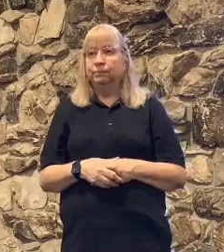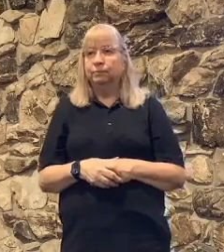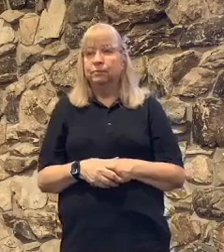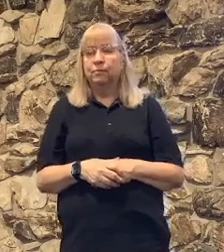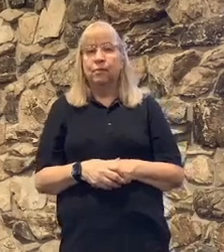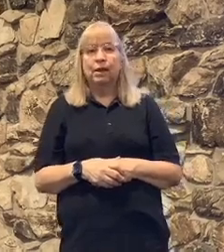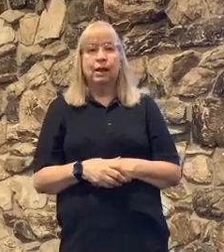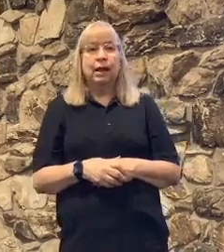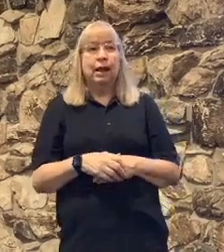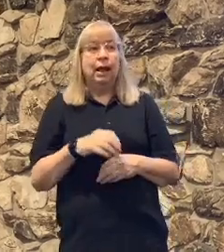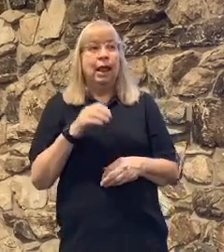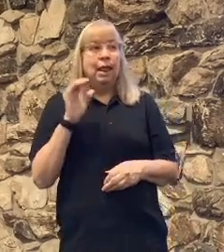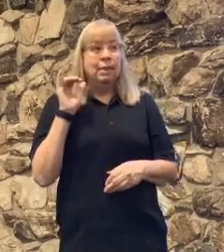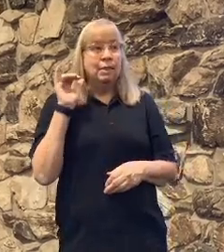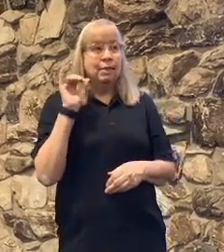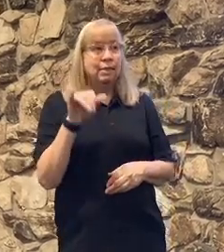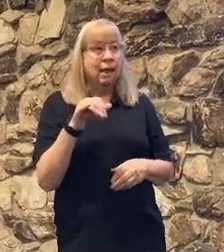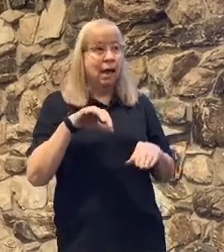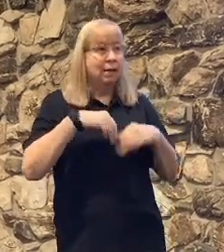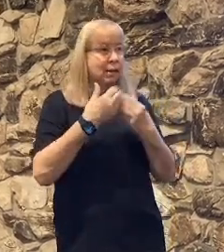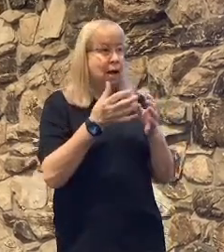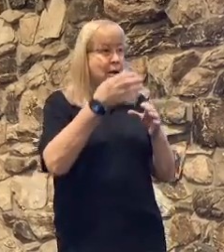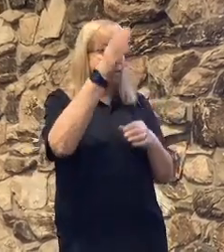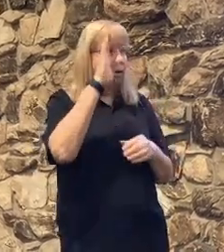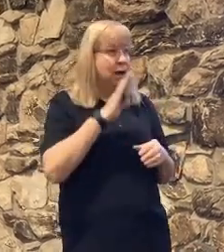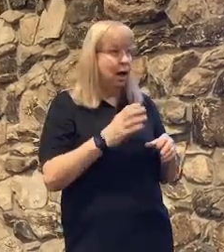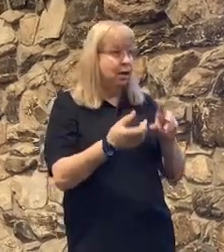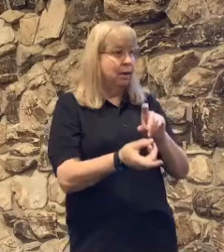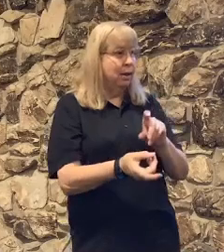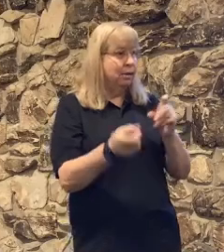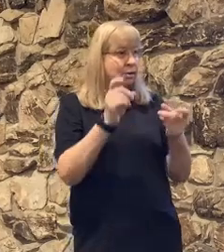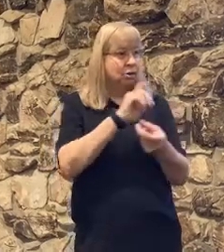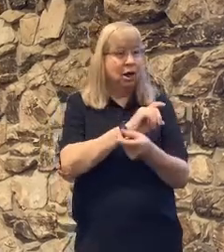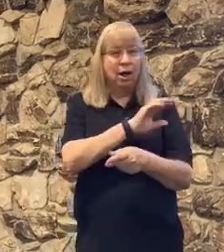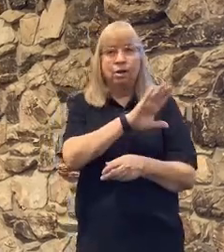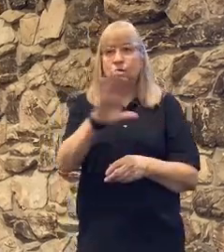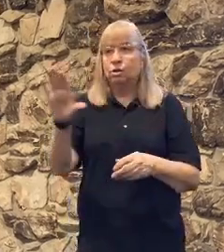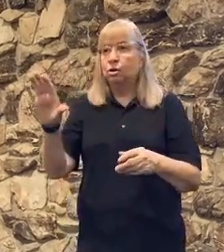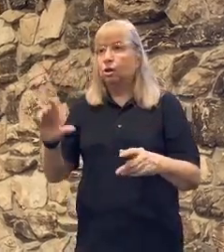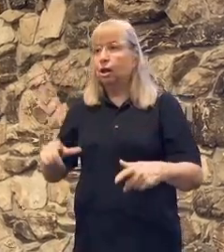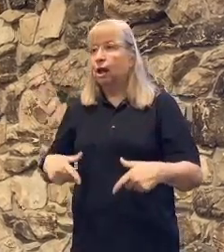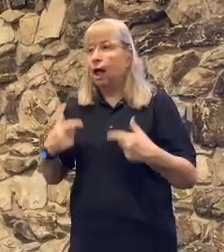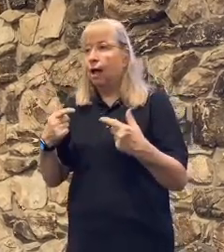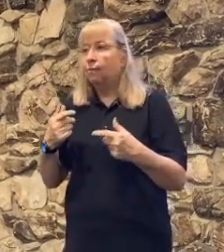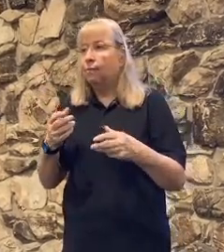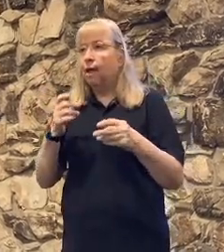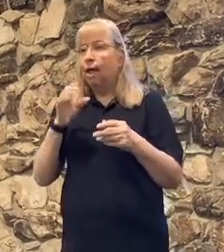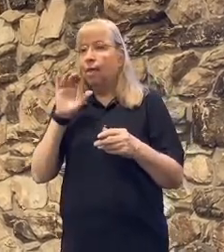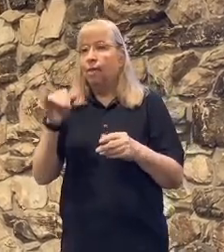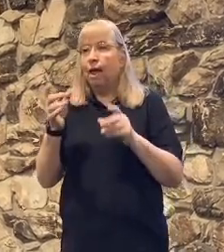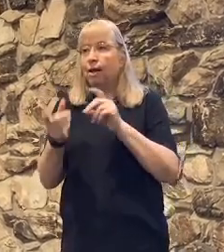That's how God has changed your lives. That's transformation.